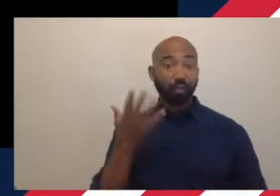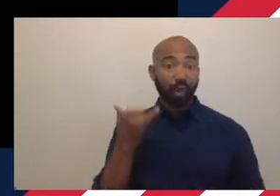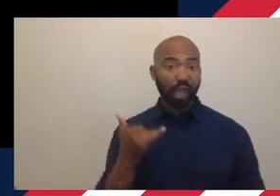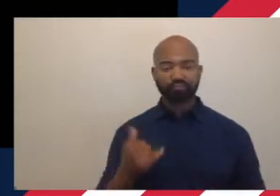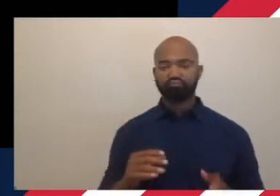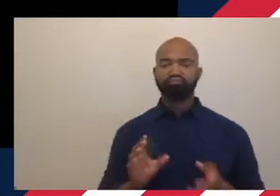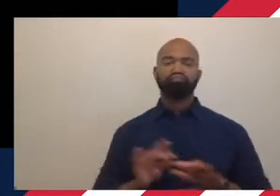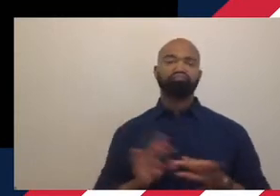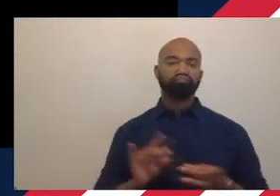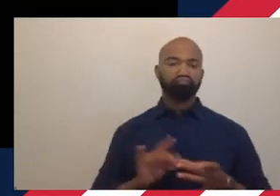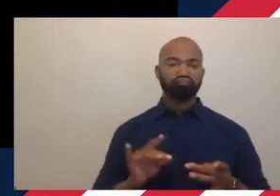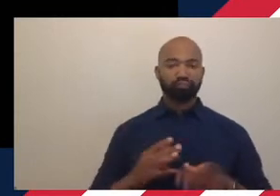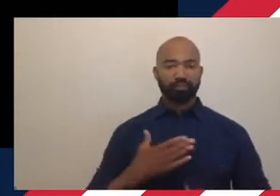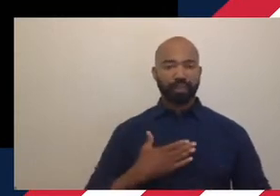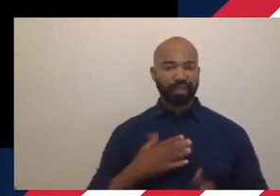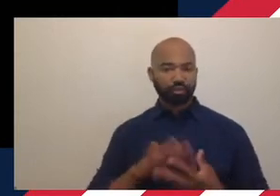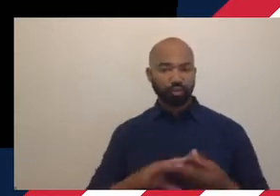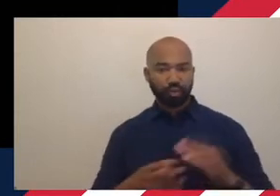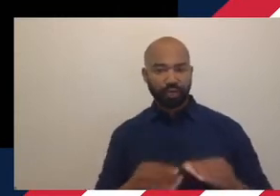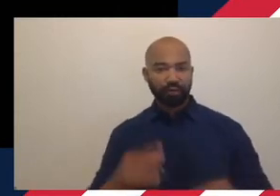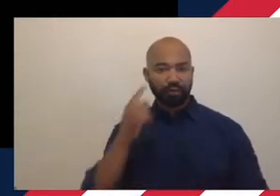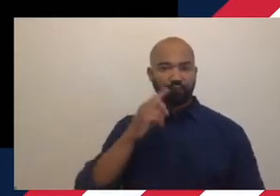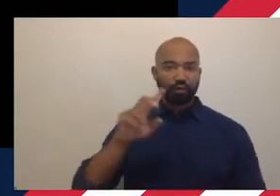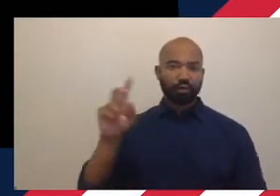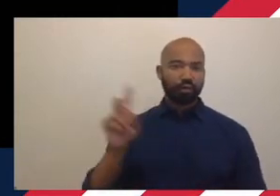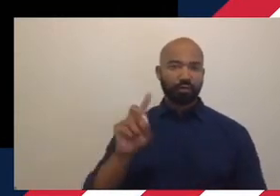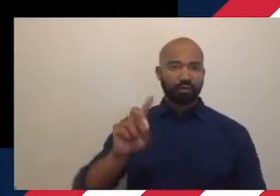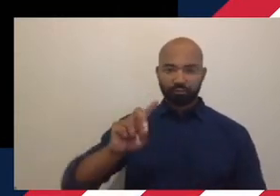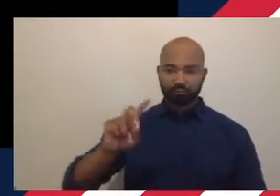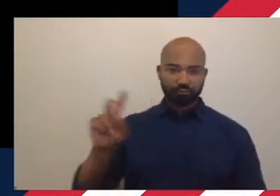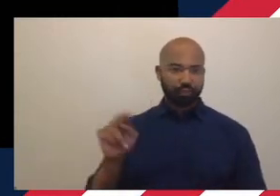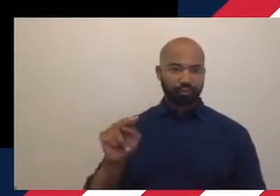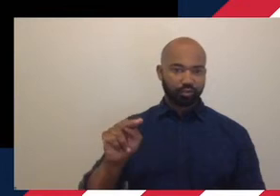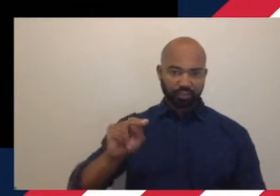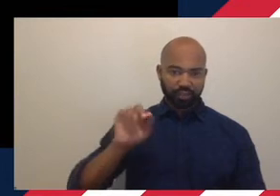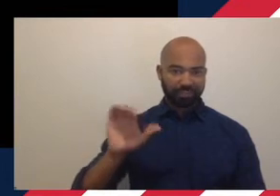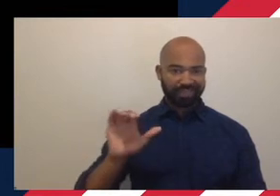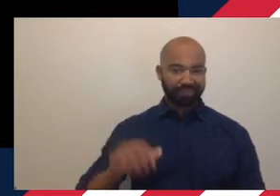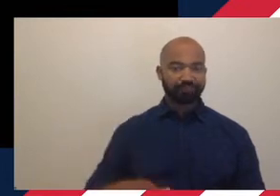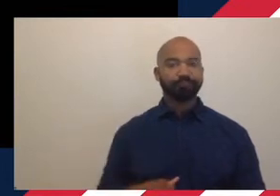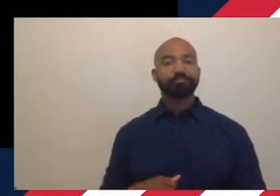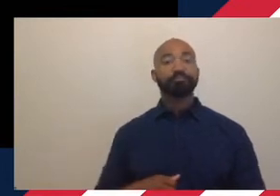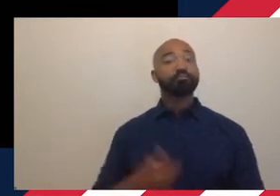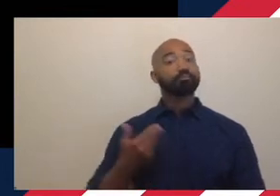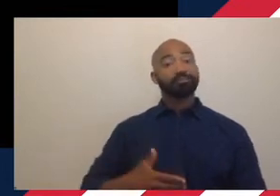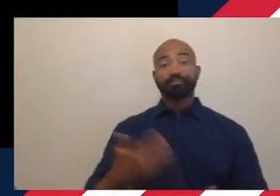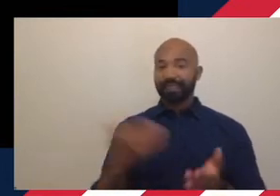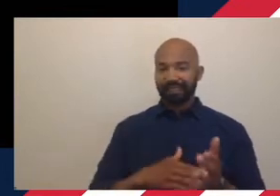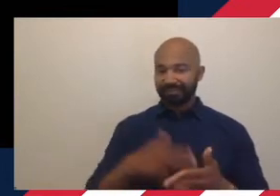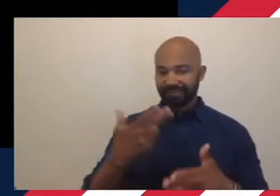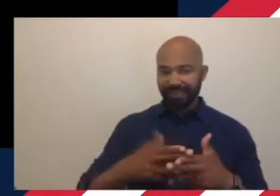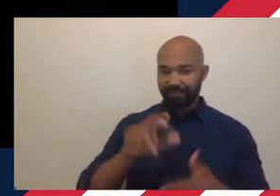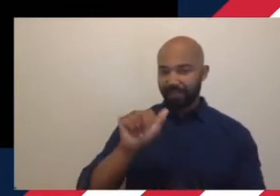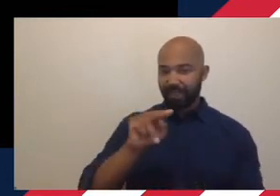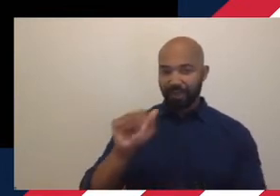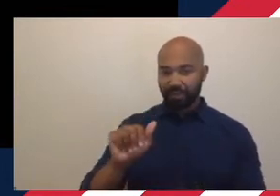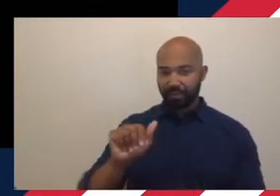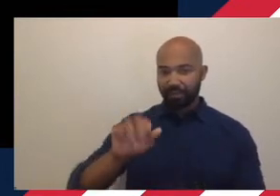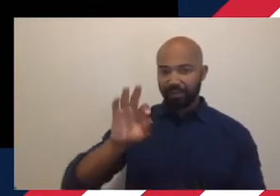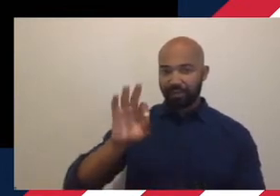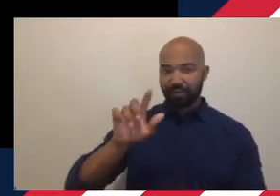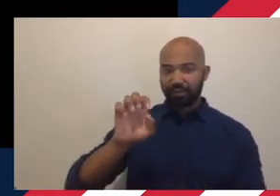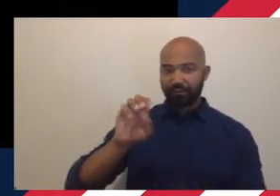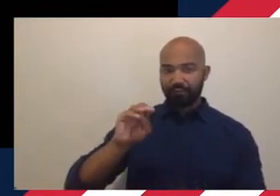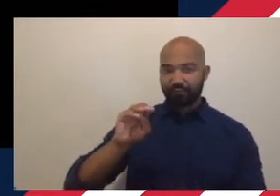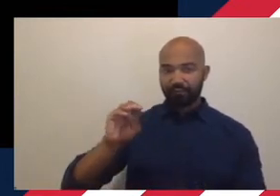my testimony to the Democratic National Committee. Again, my name is Anna Flemings, and I am a